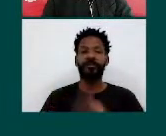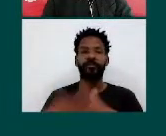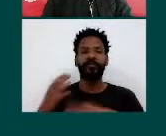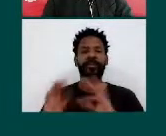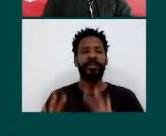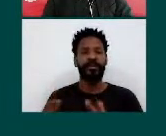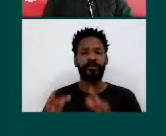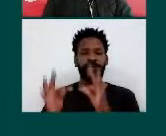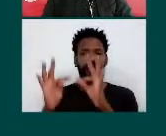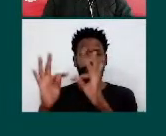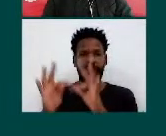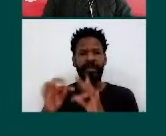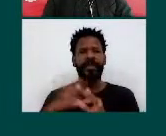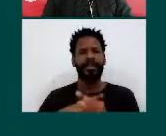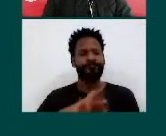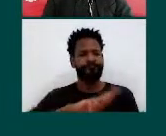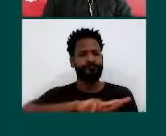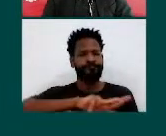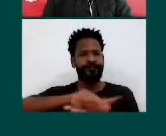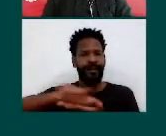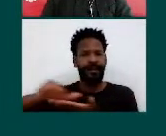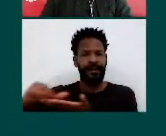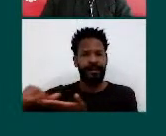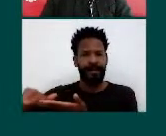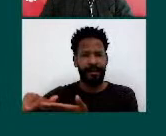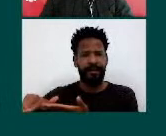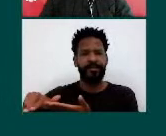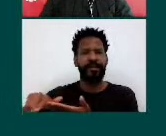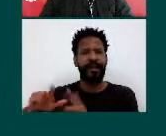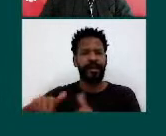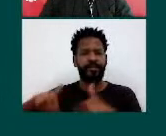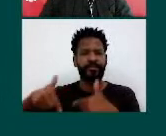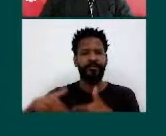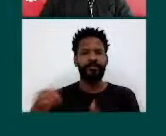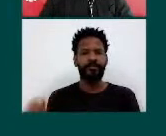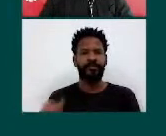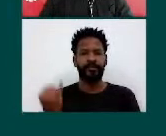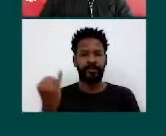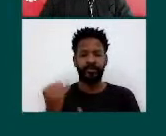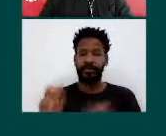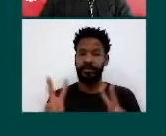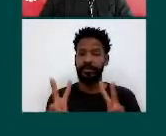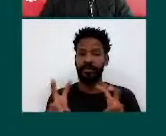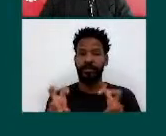Embraer besides